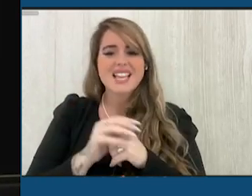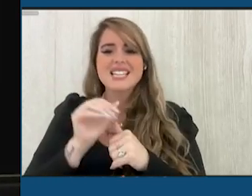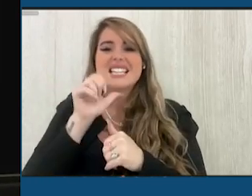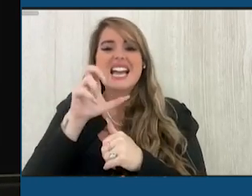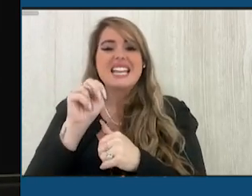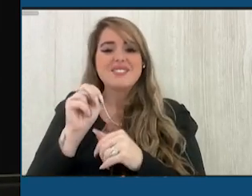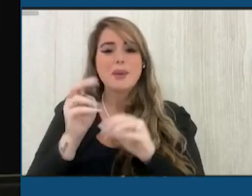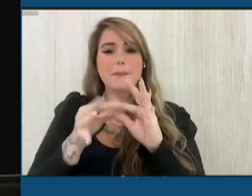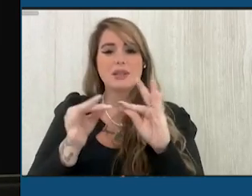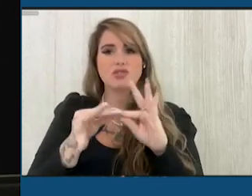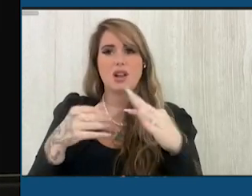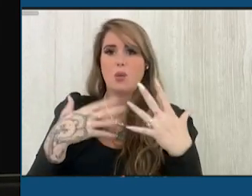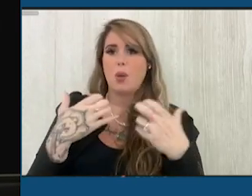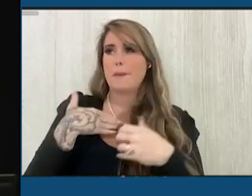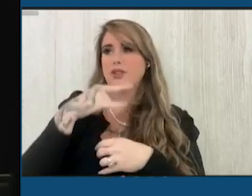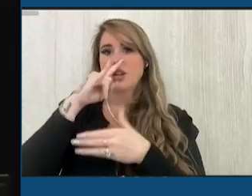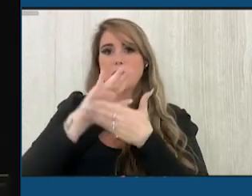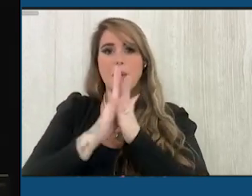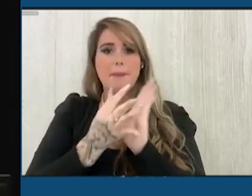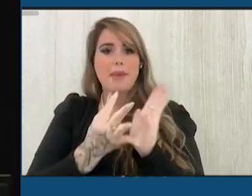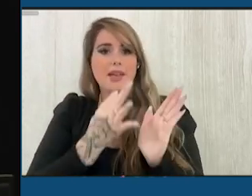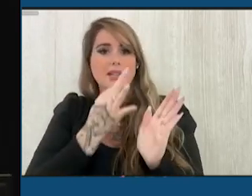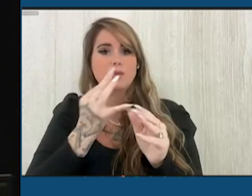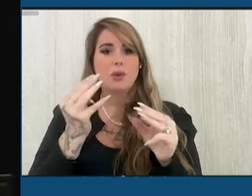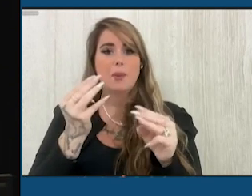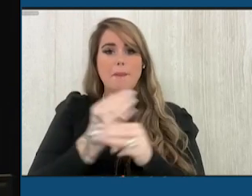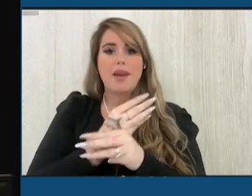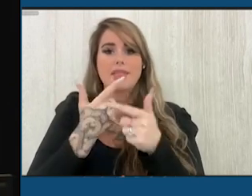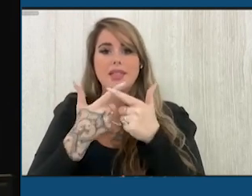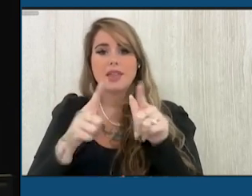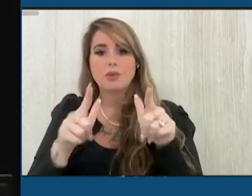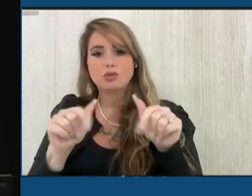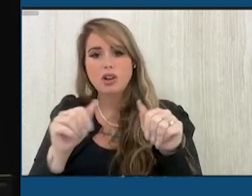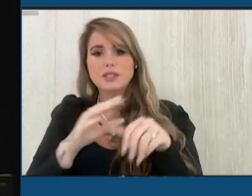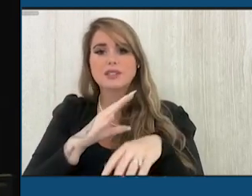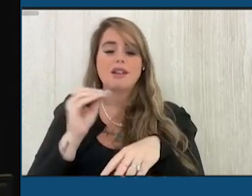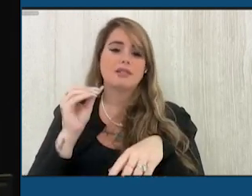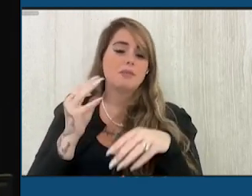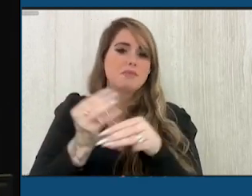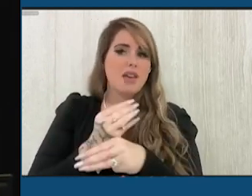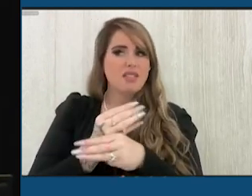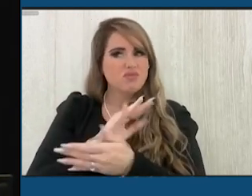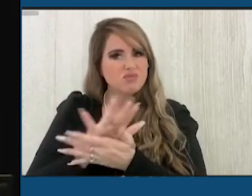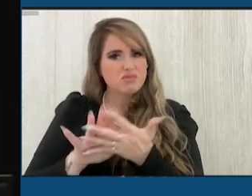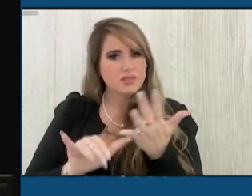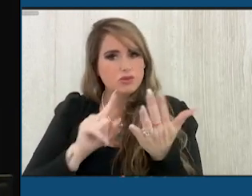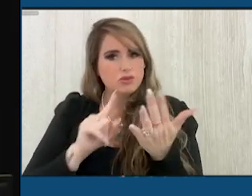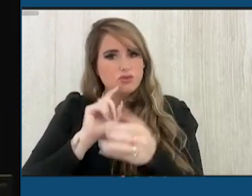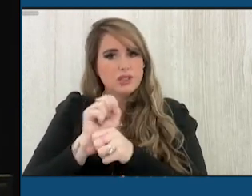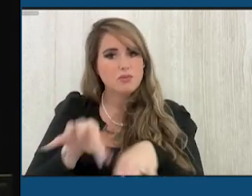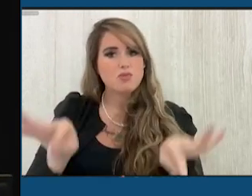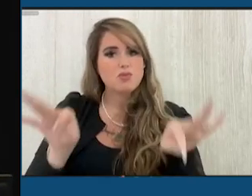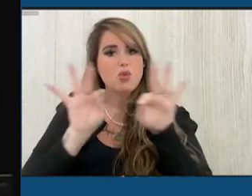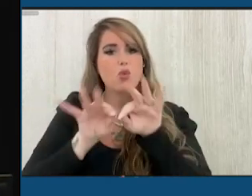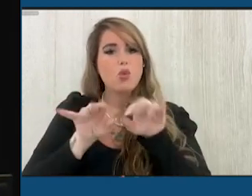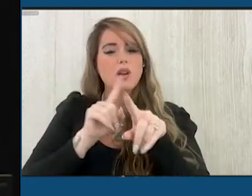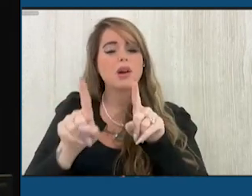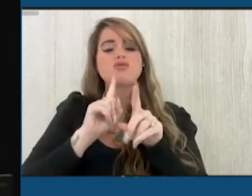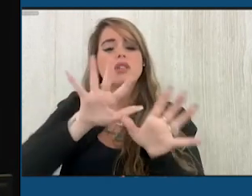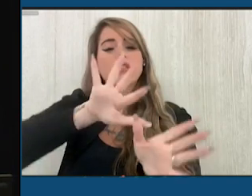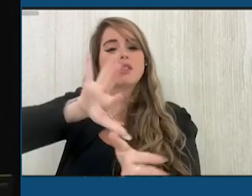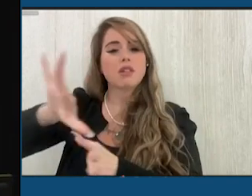child to be an expert in math or science or language arts. All important things. But when we really think about what we want